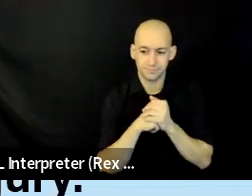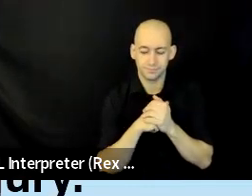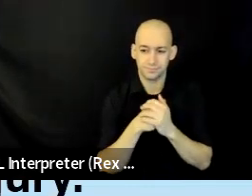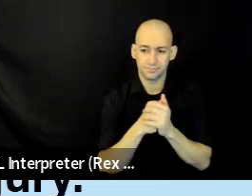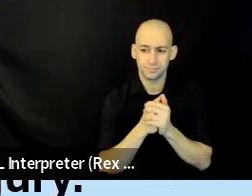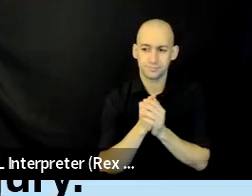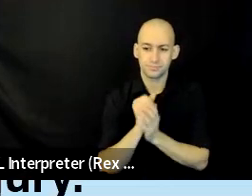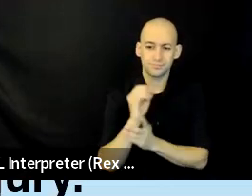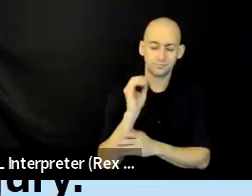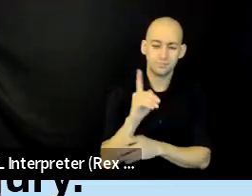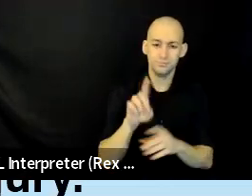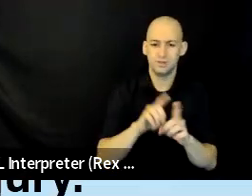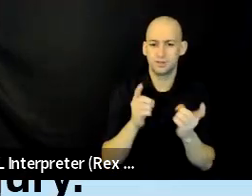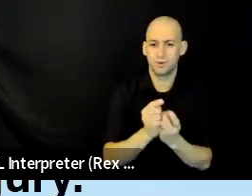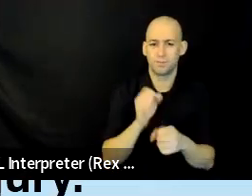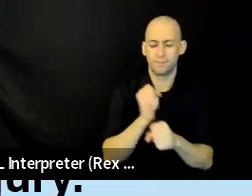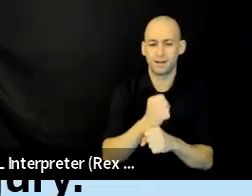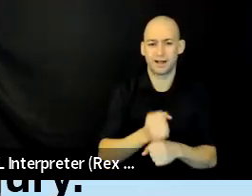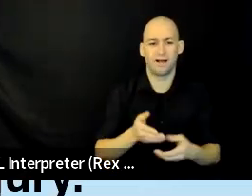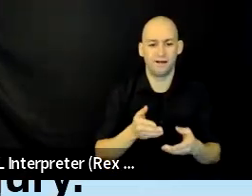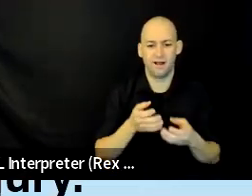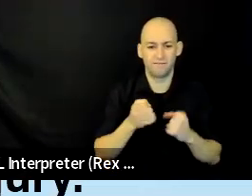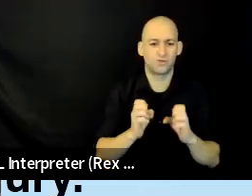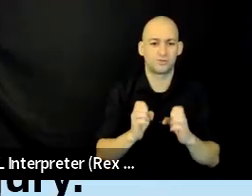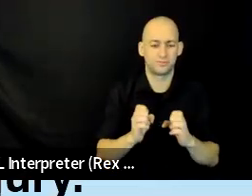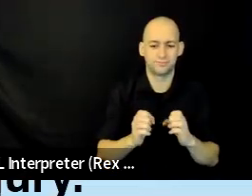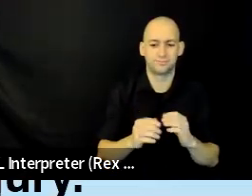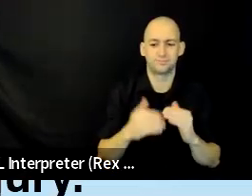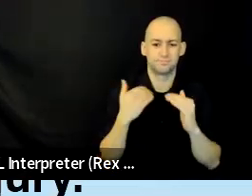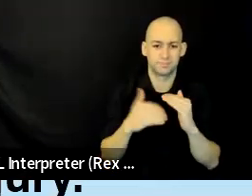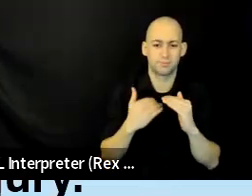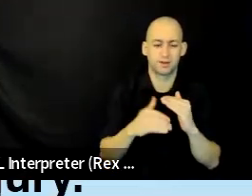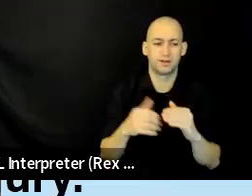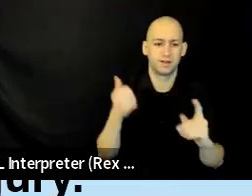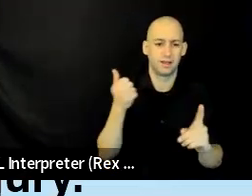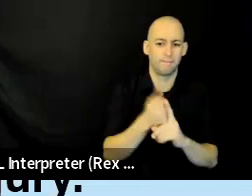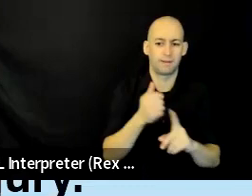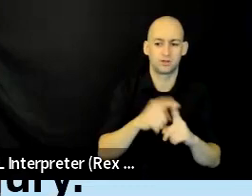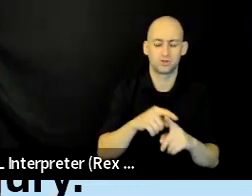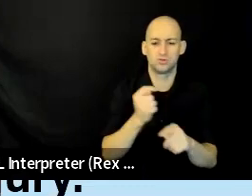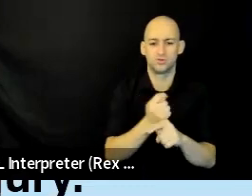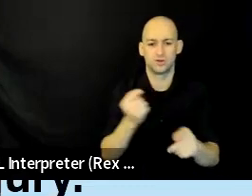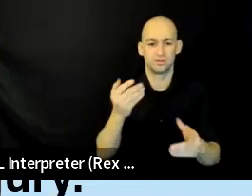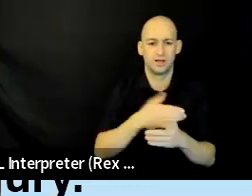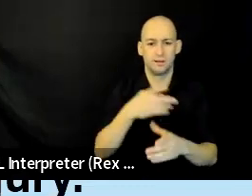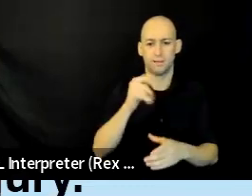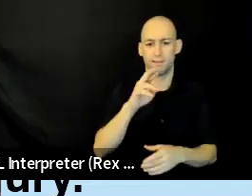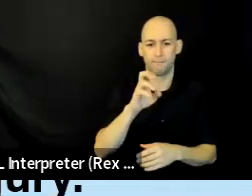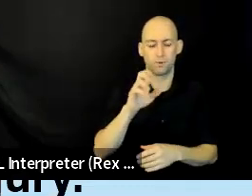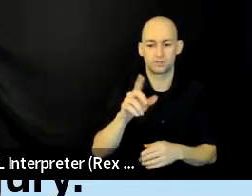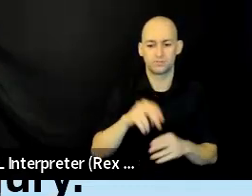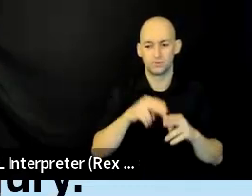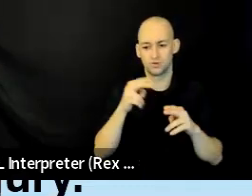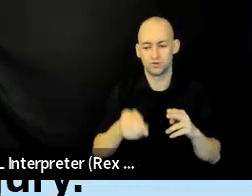All right, so the department has made efforts to minimize project impacts to the truck stop parcel. That includes reducing